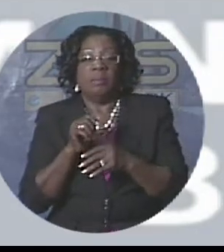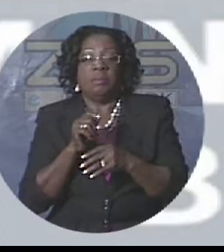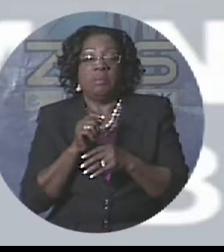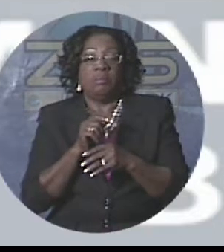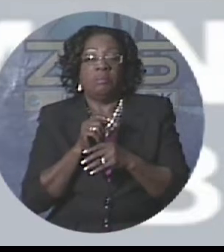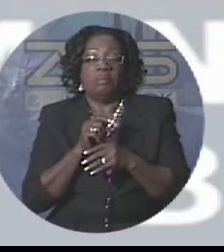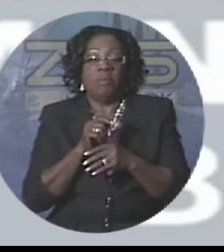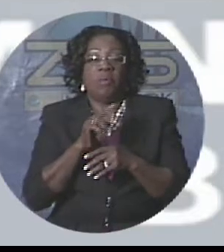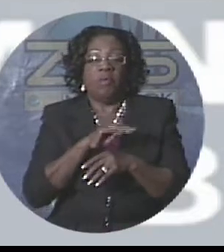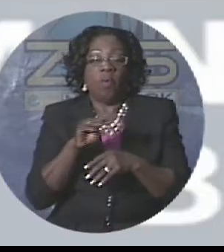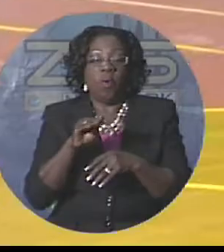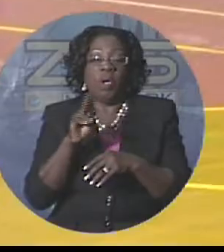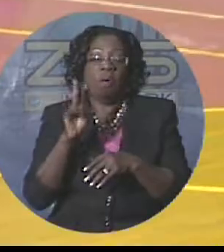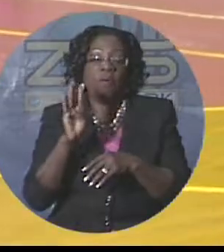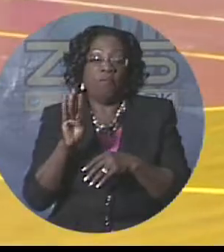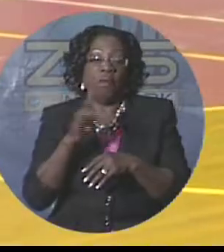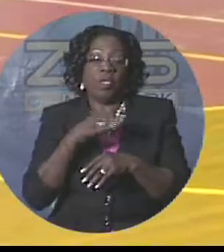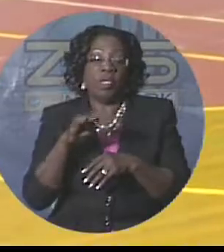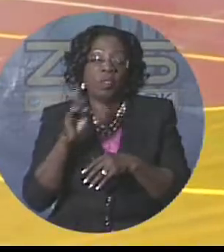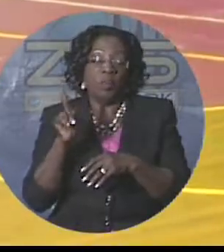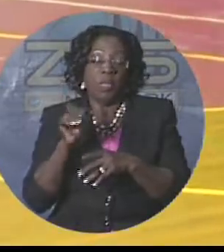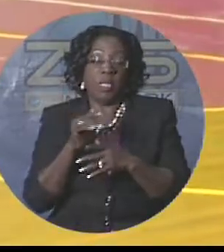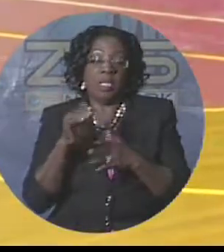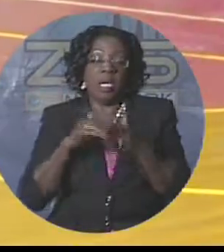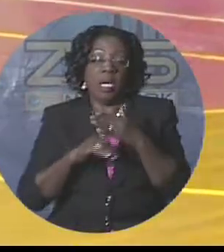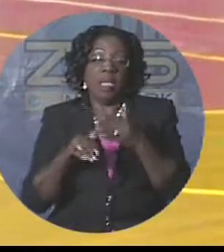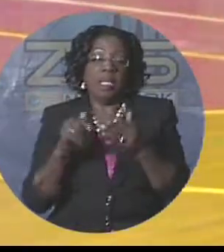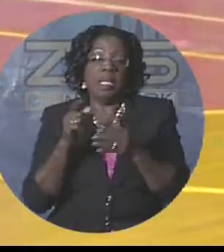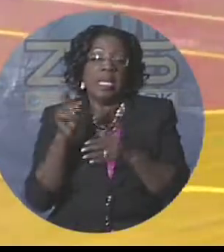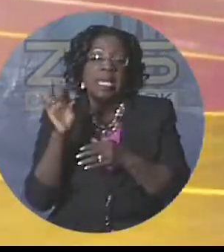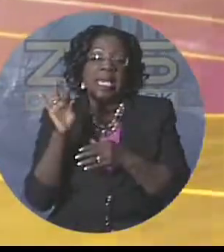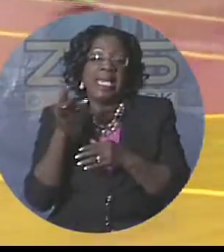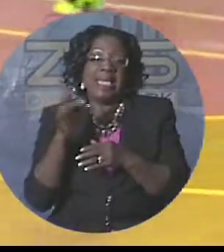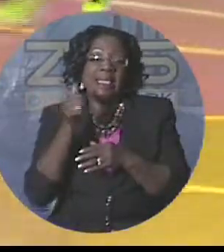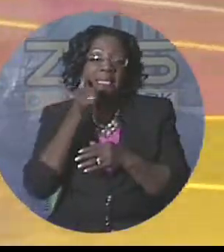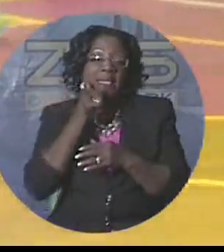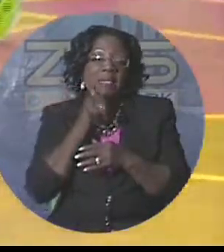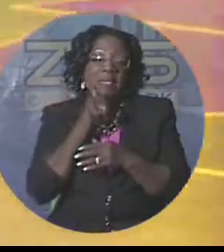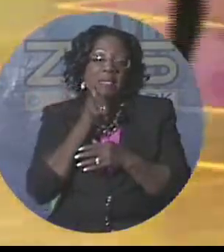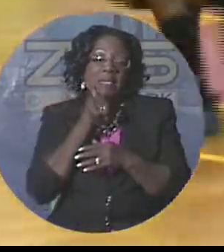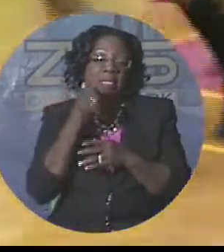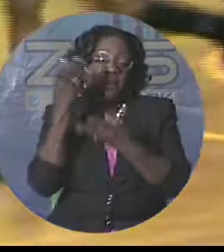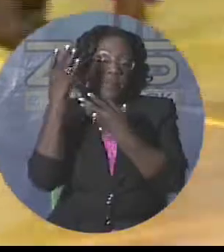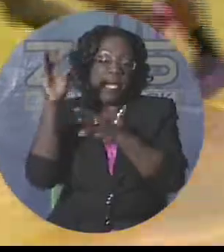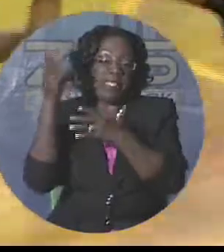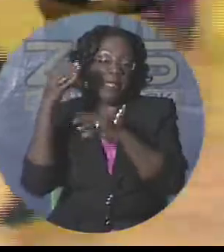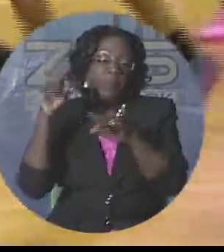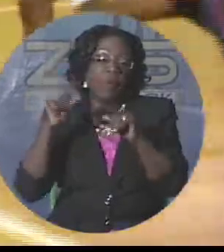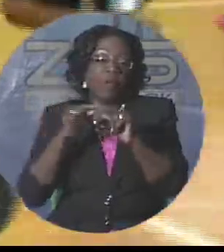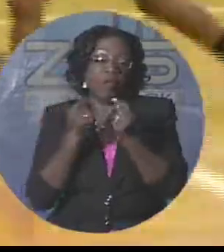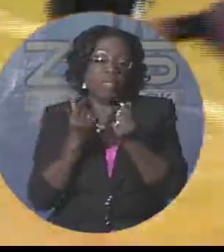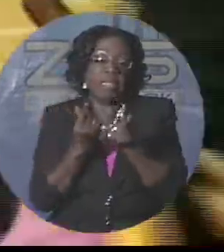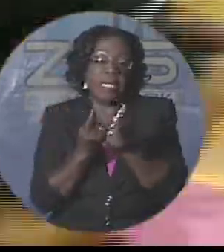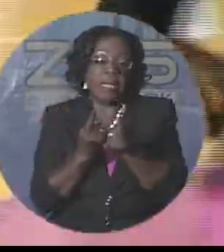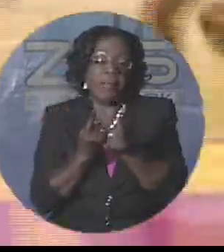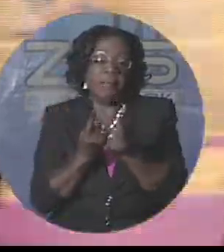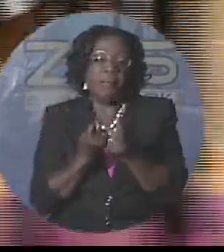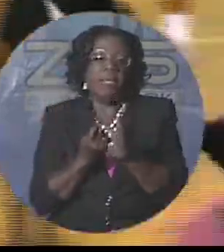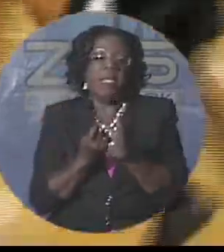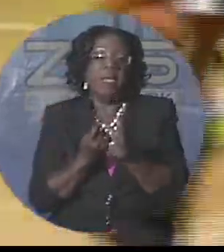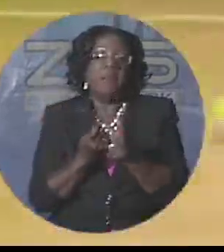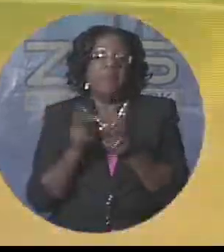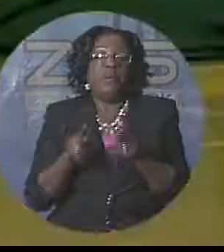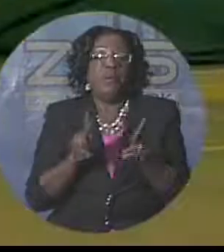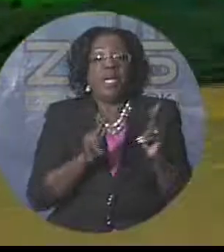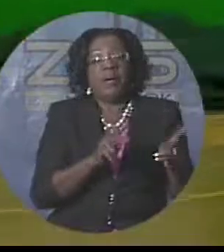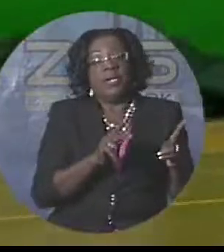Dunedin 4-1. Our under-18 girls central basket team getting ready for competition later on this month in Puerto